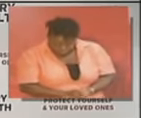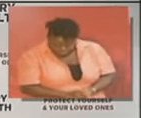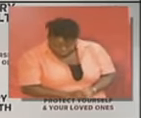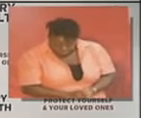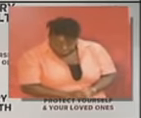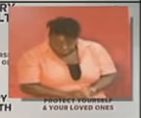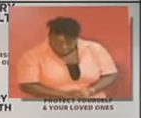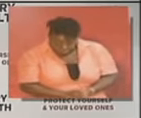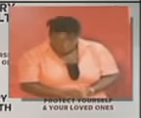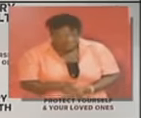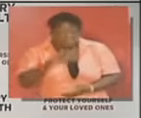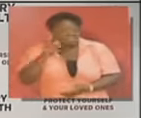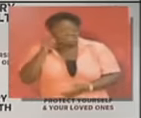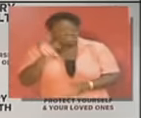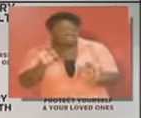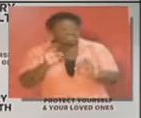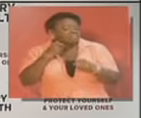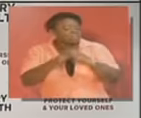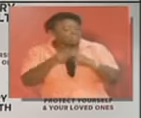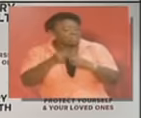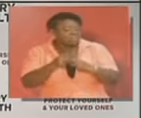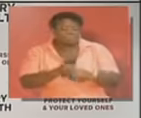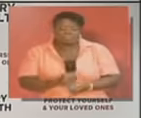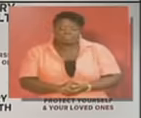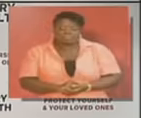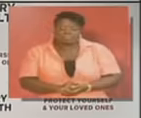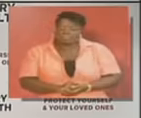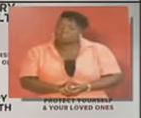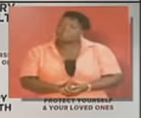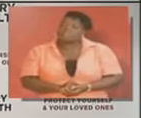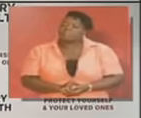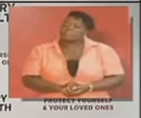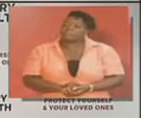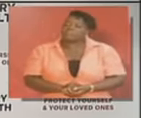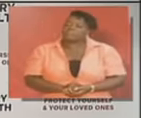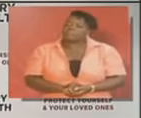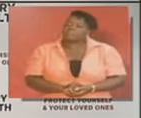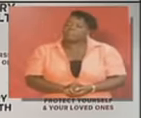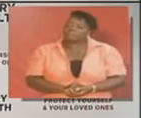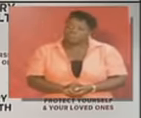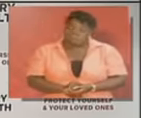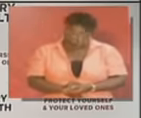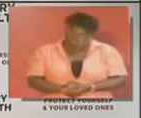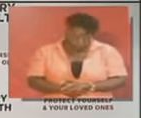Okay, seem to have a little issue there. Let's go to AZP News then.